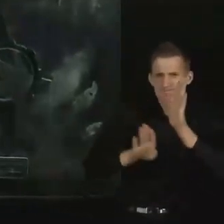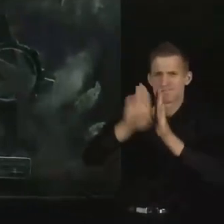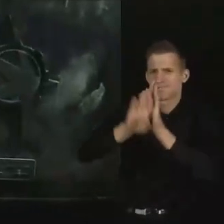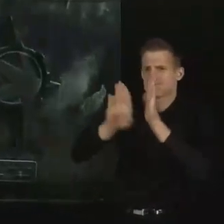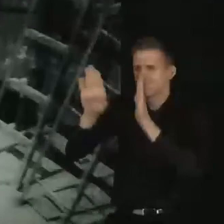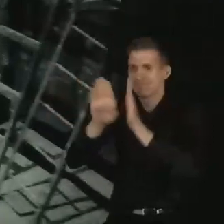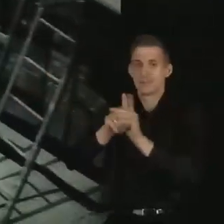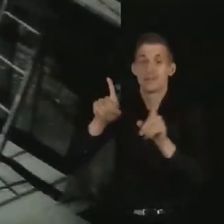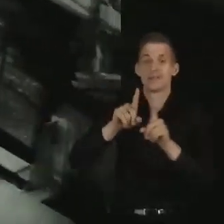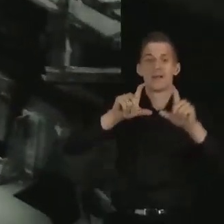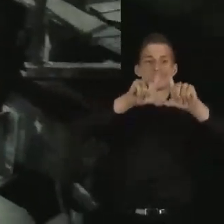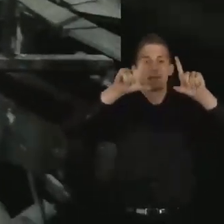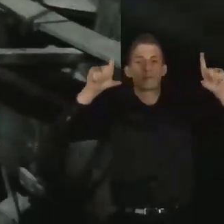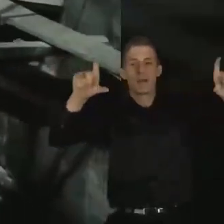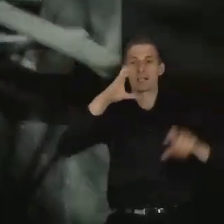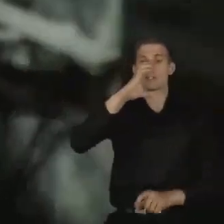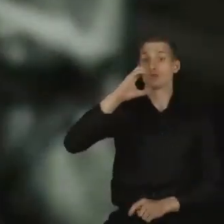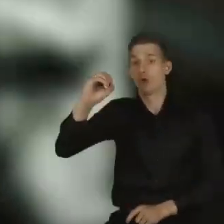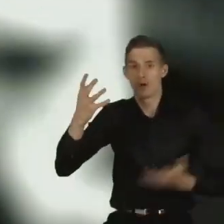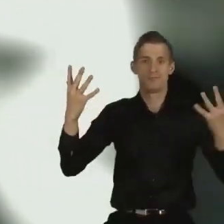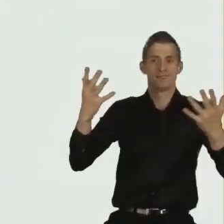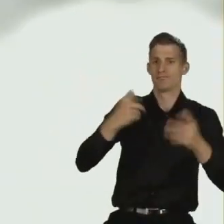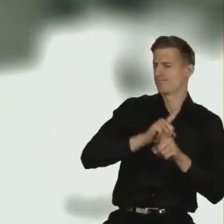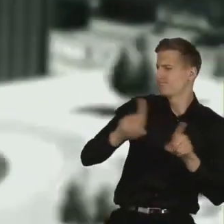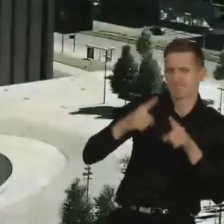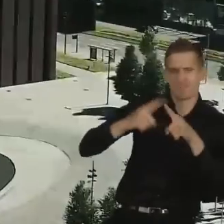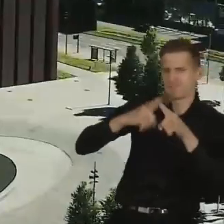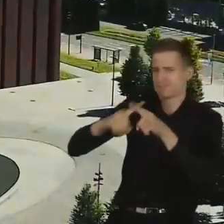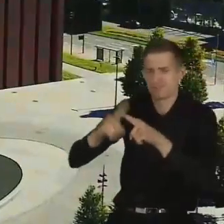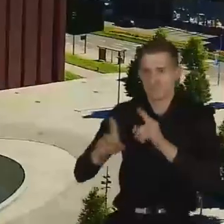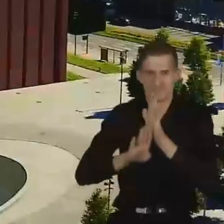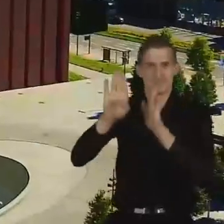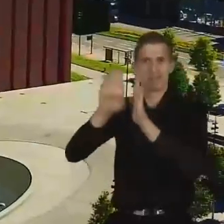of entrepreneurship helped to catch up quickly.